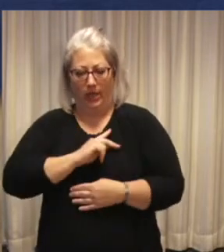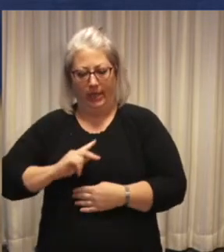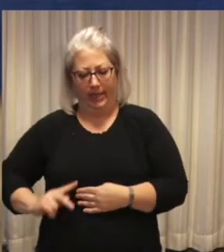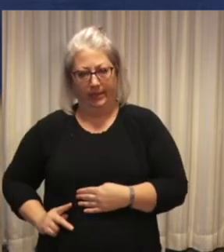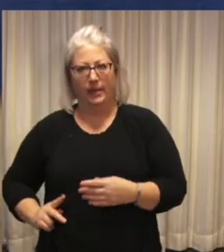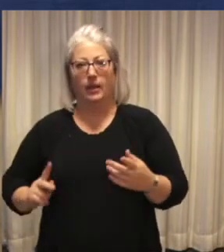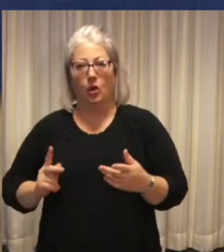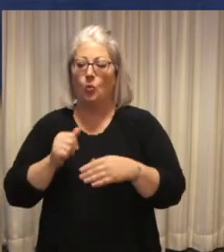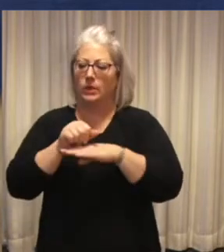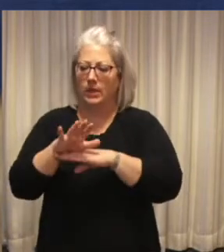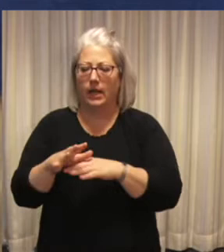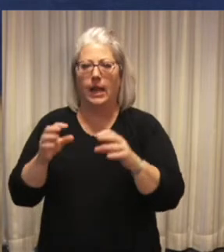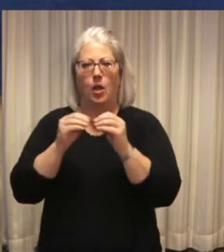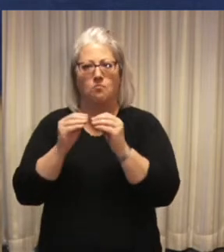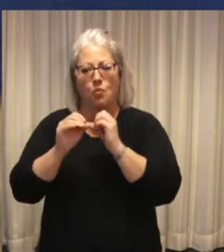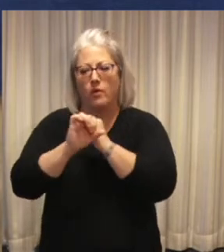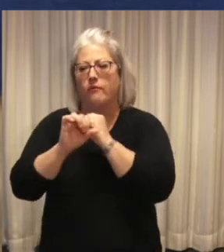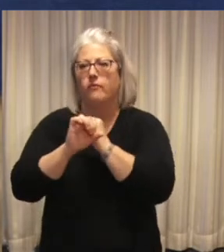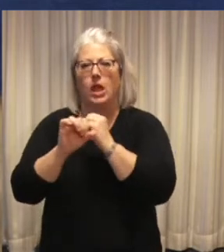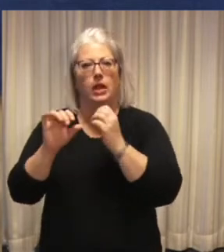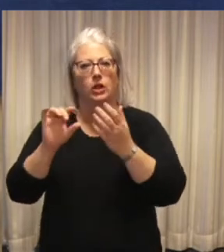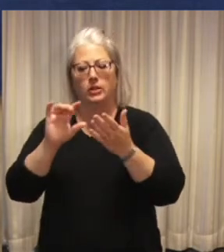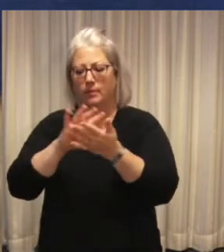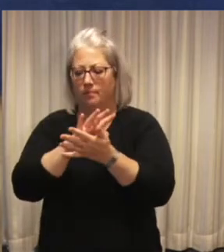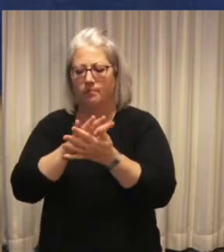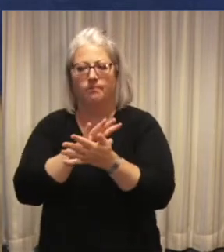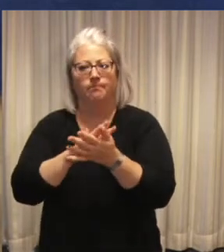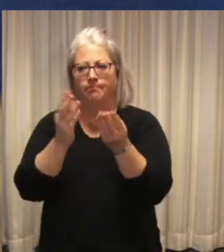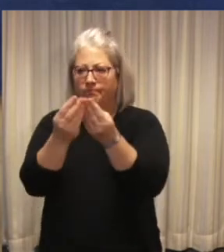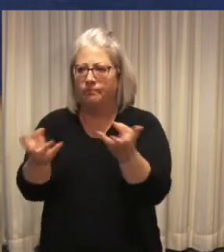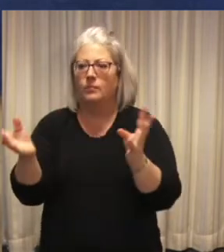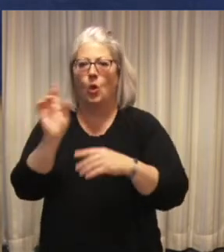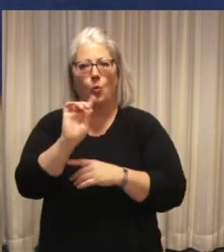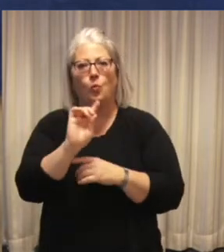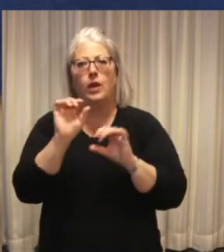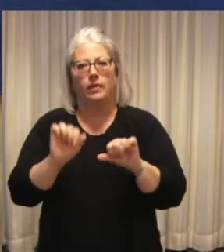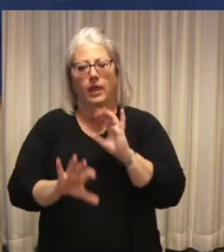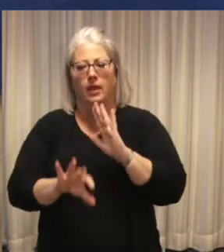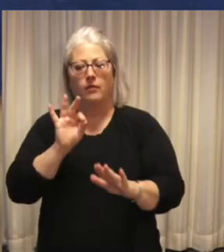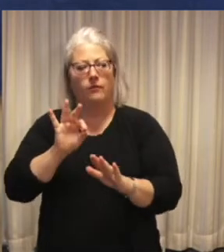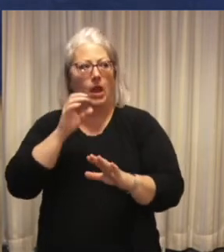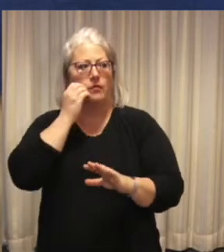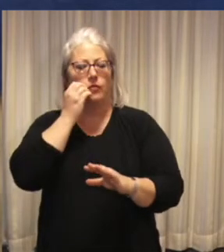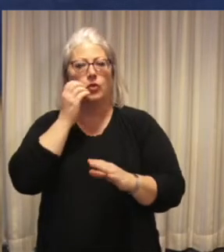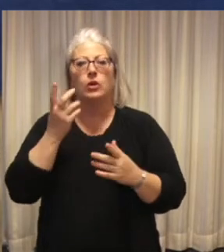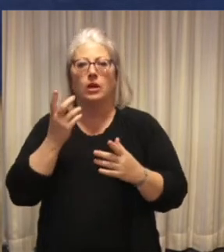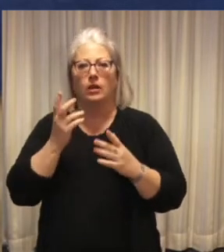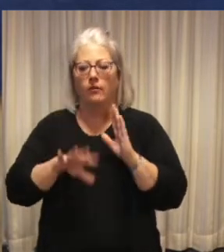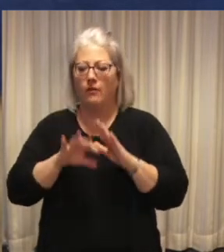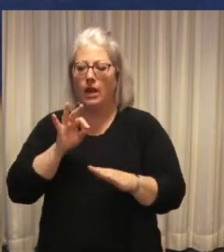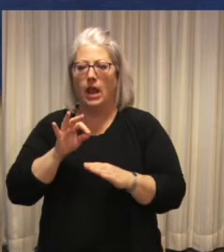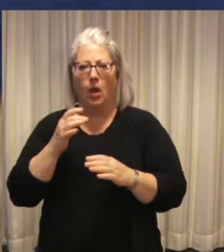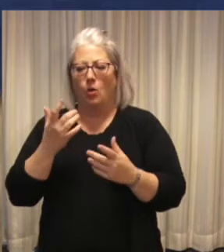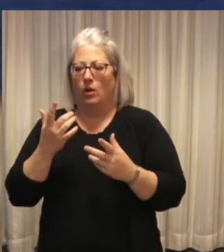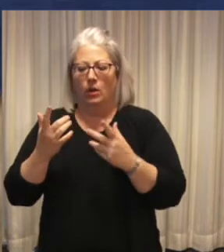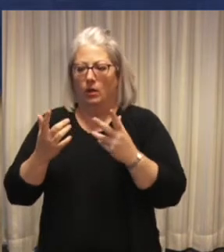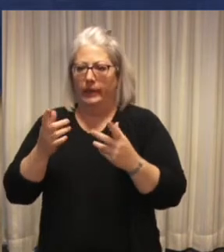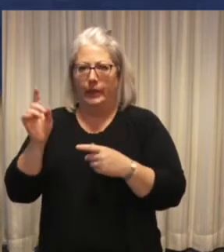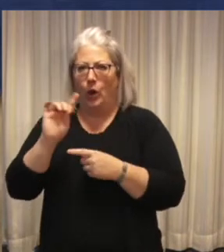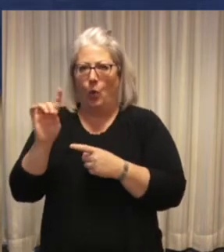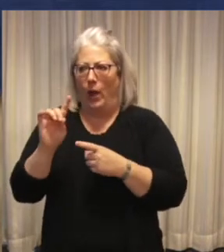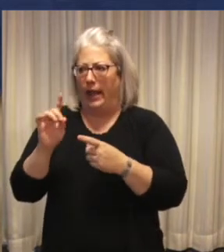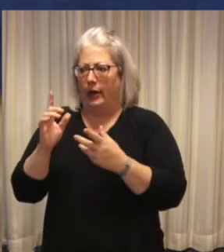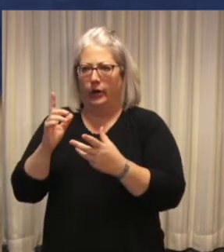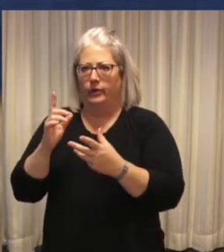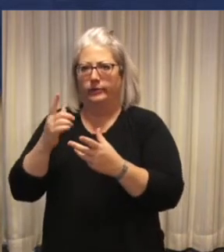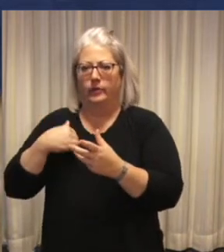more flyers so more people will get to know where we are, and we can find out, you know, where are some places we're missing and get in there. But those people